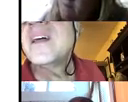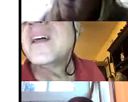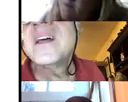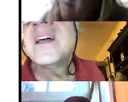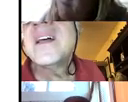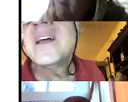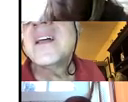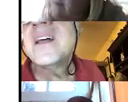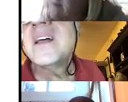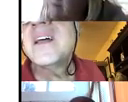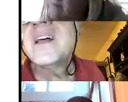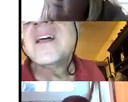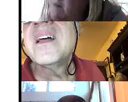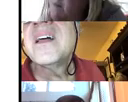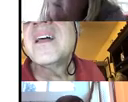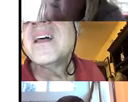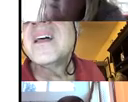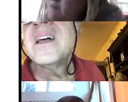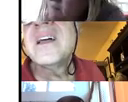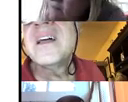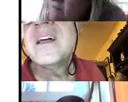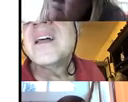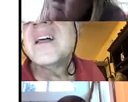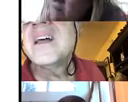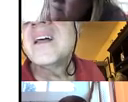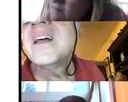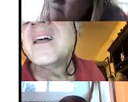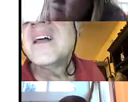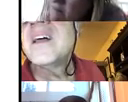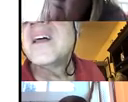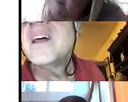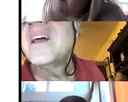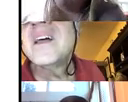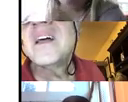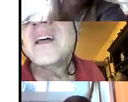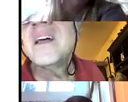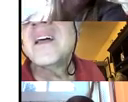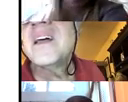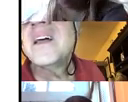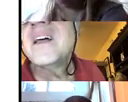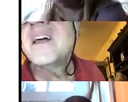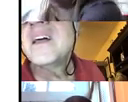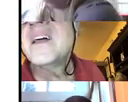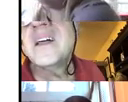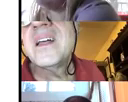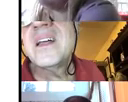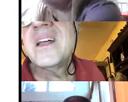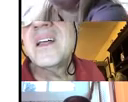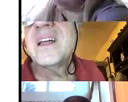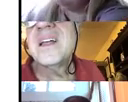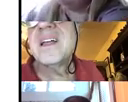about like speed is something that is held up as normal. If we can do it the most efficient